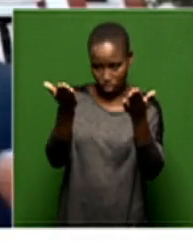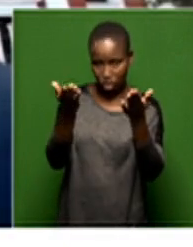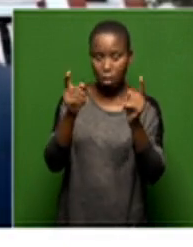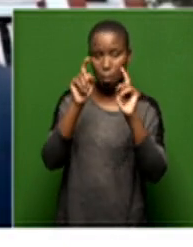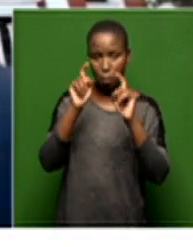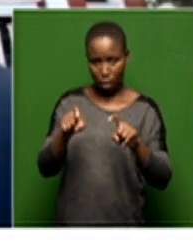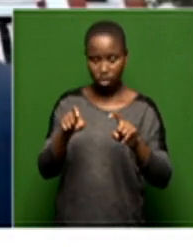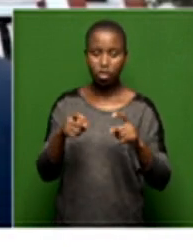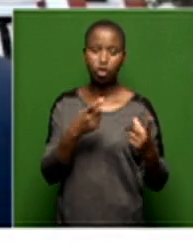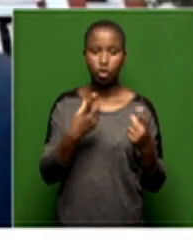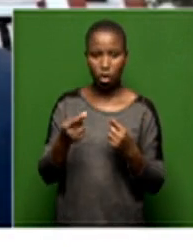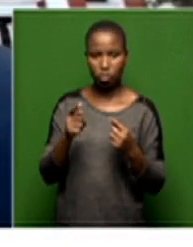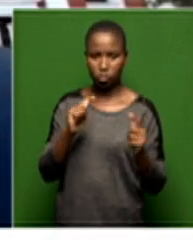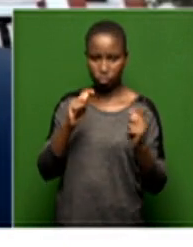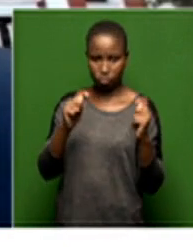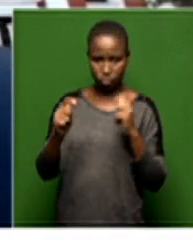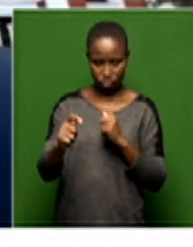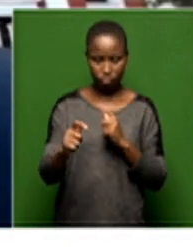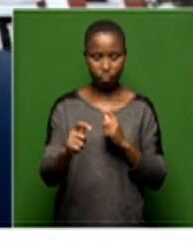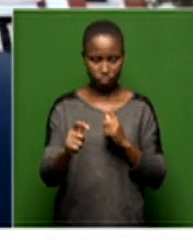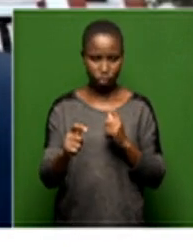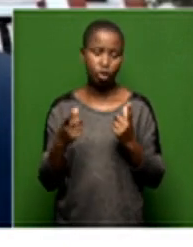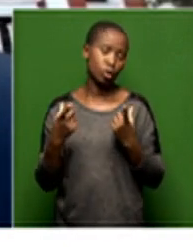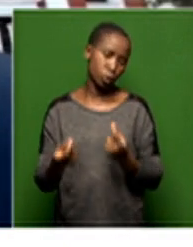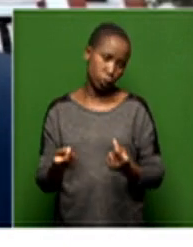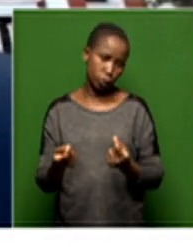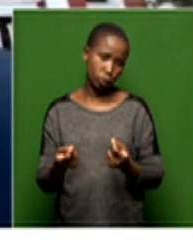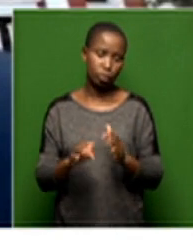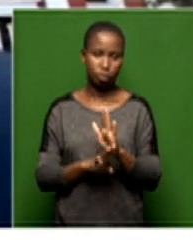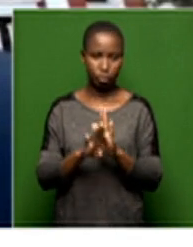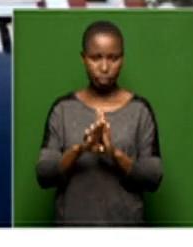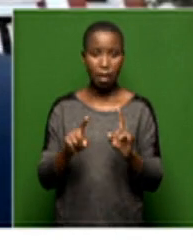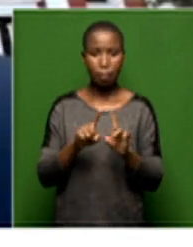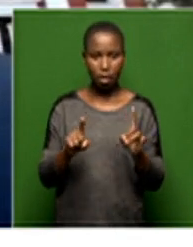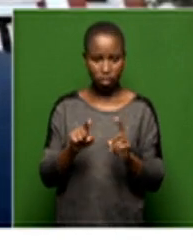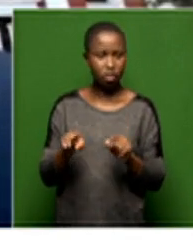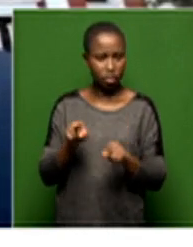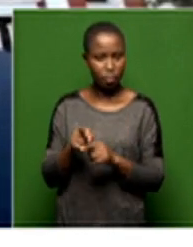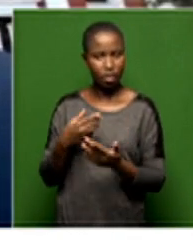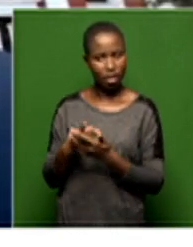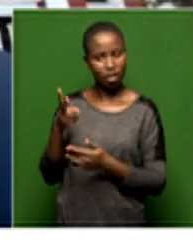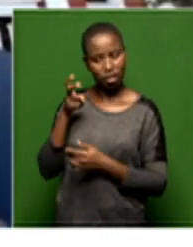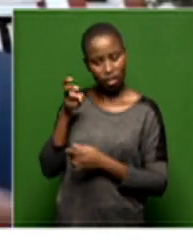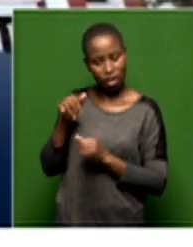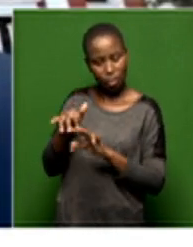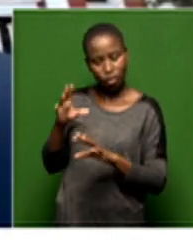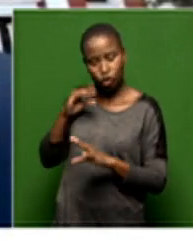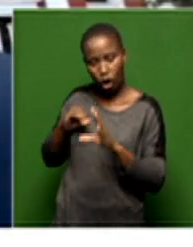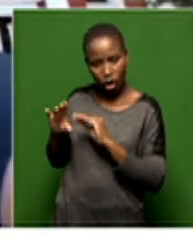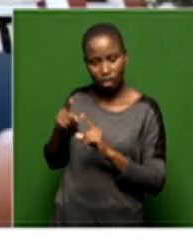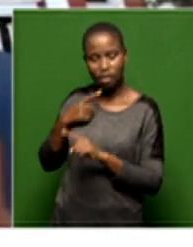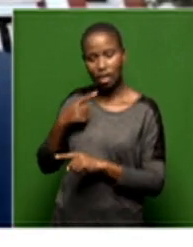the heritage landscape. But you can hear voices even today that when you say Steve